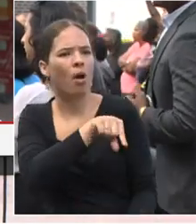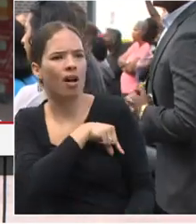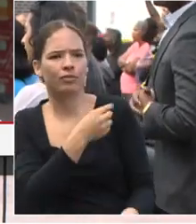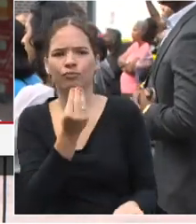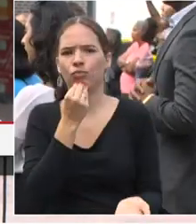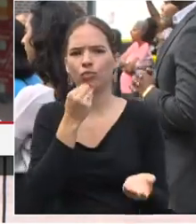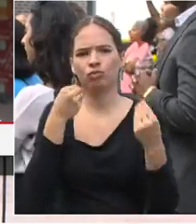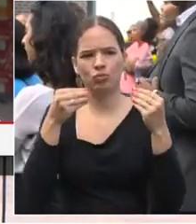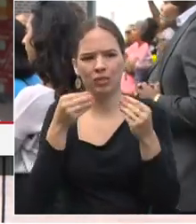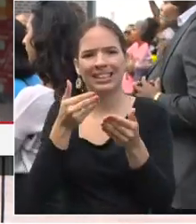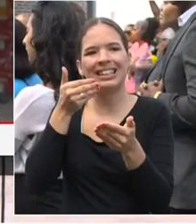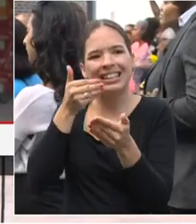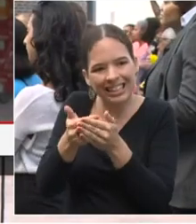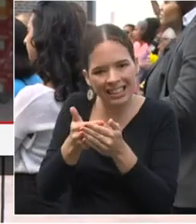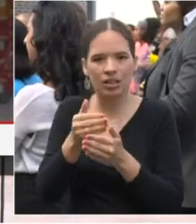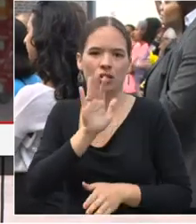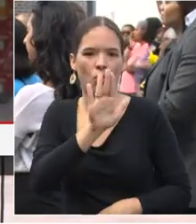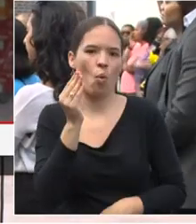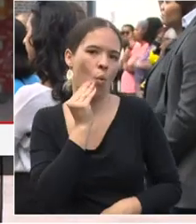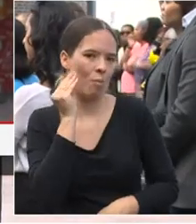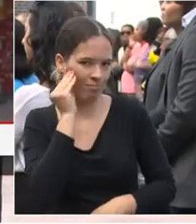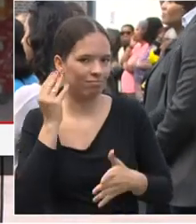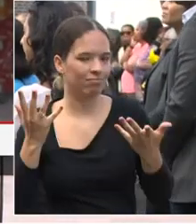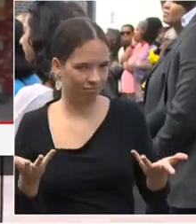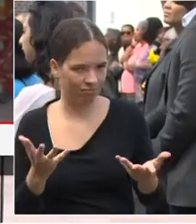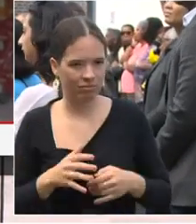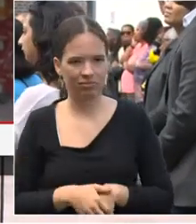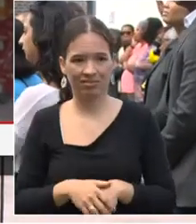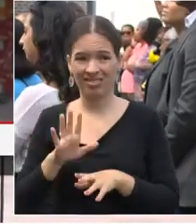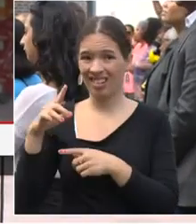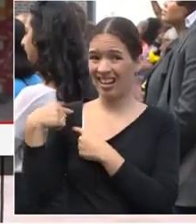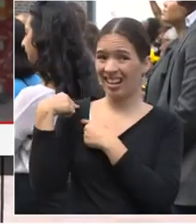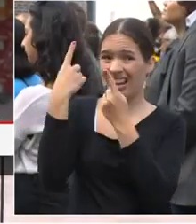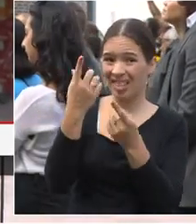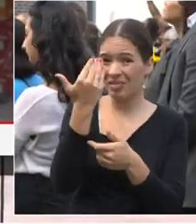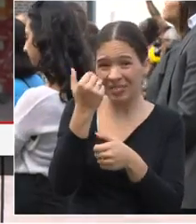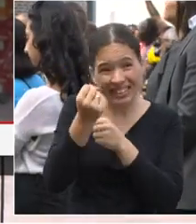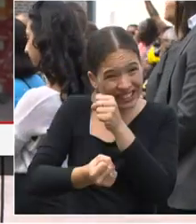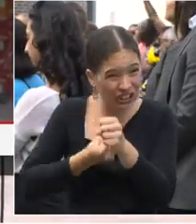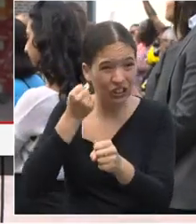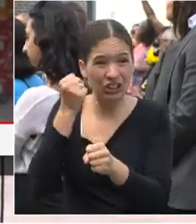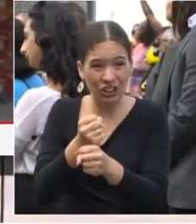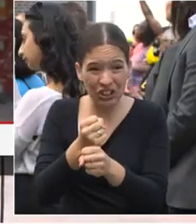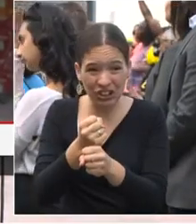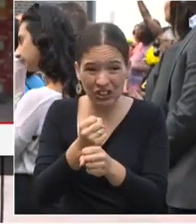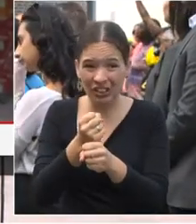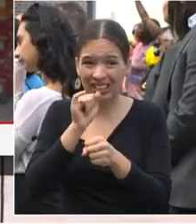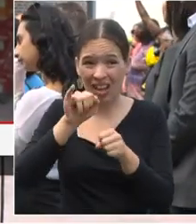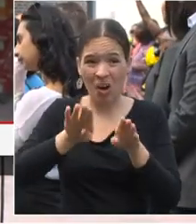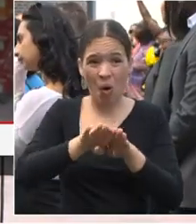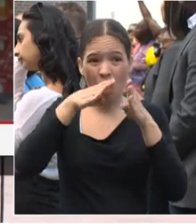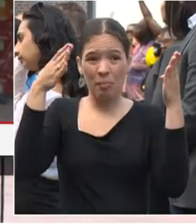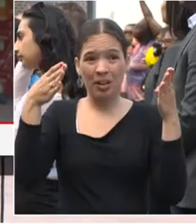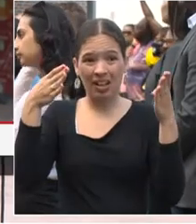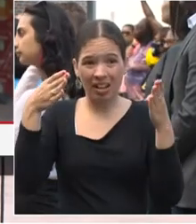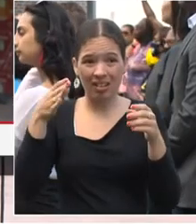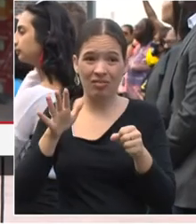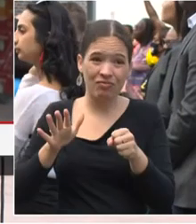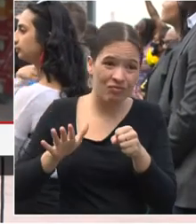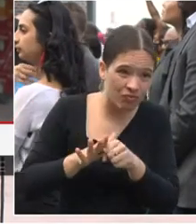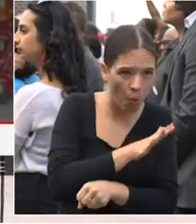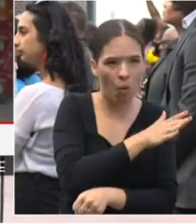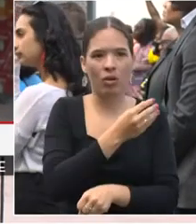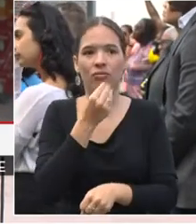their home. And for too long, it's been 15 years since we opened a full-service grocer in